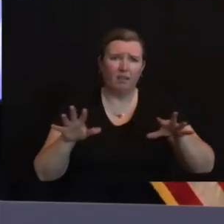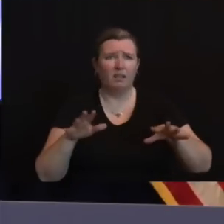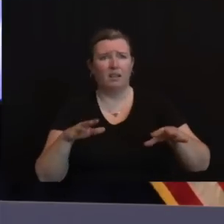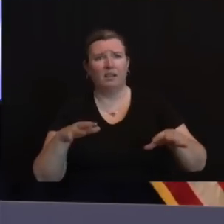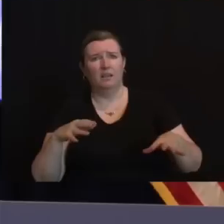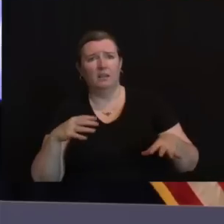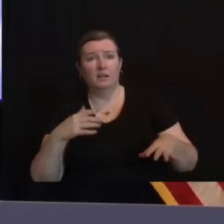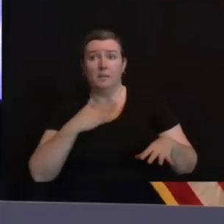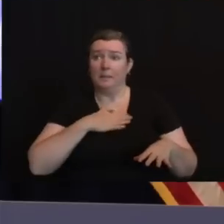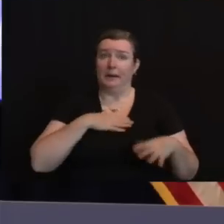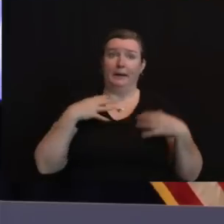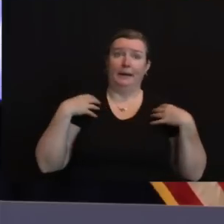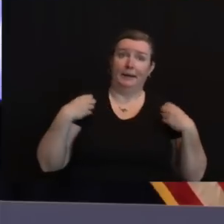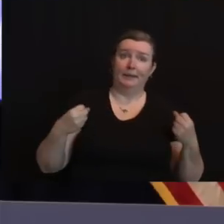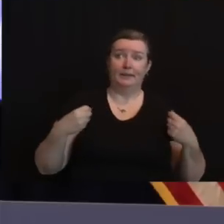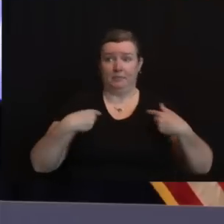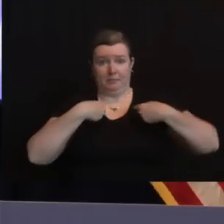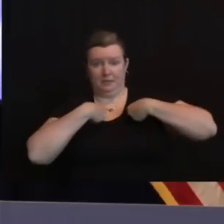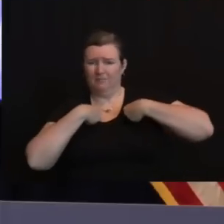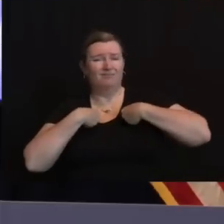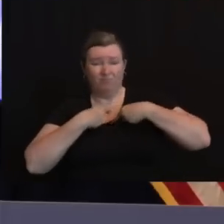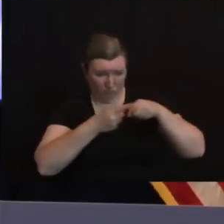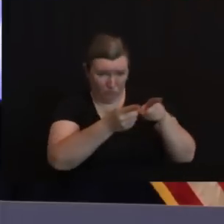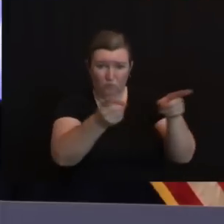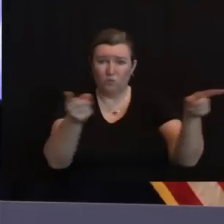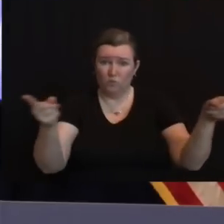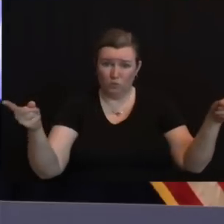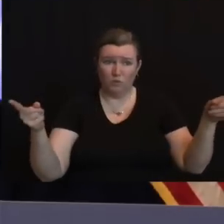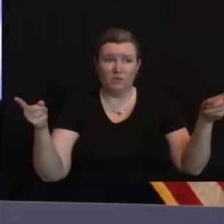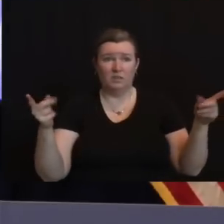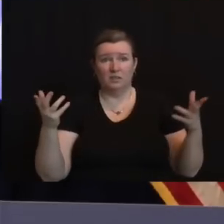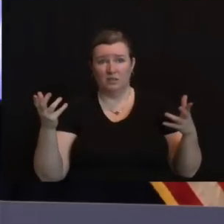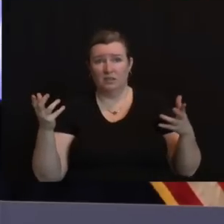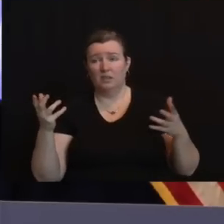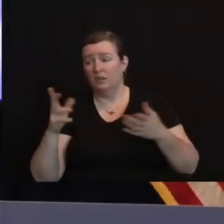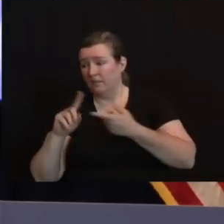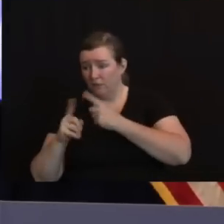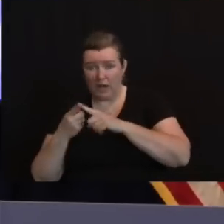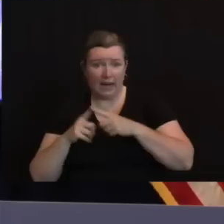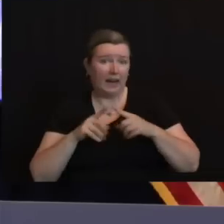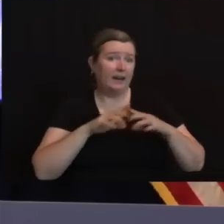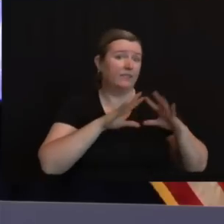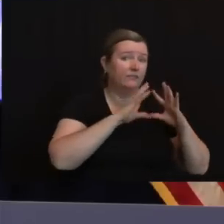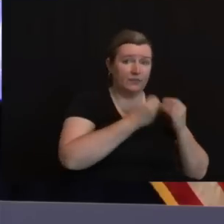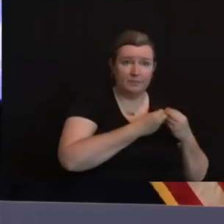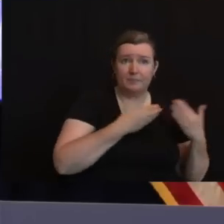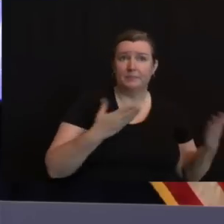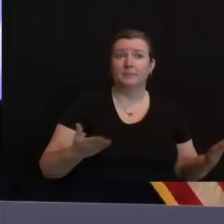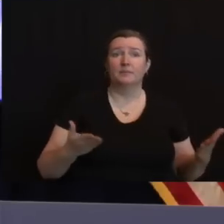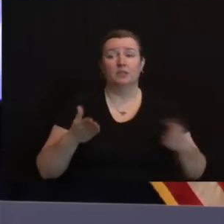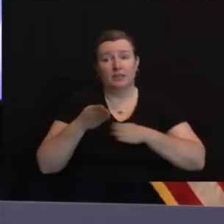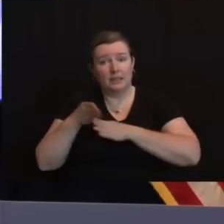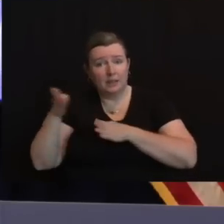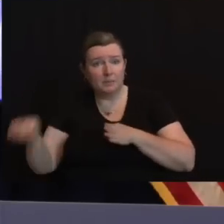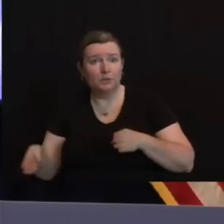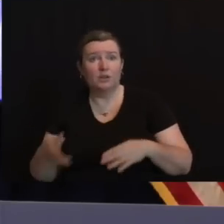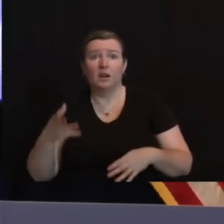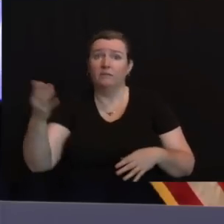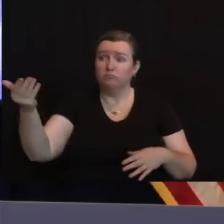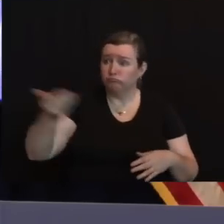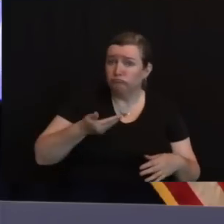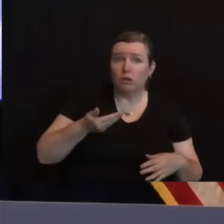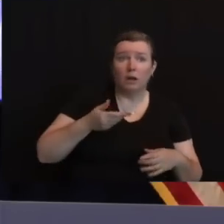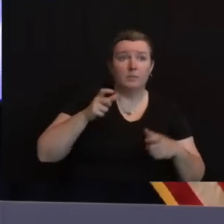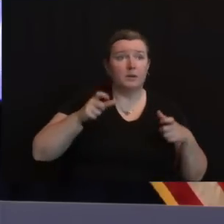the health of your family, your friends, your loved ones, your neighbors. If you plan on having people over to celebrate the 4th, keep the gathering